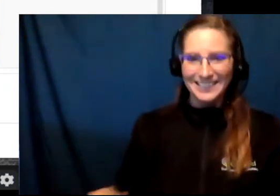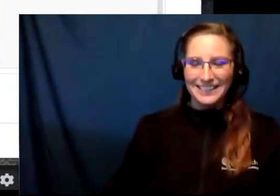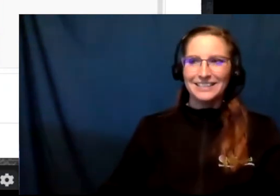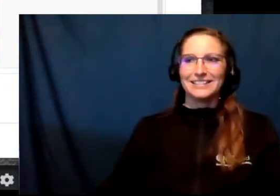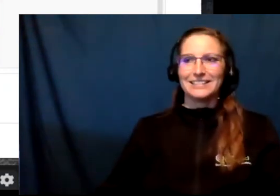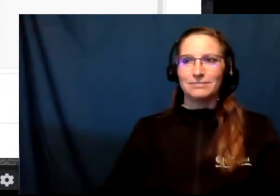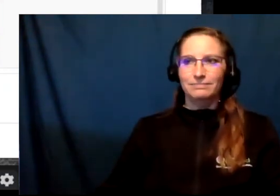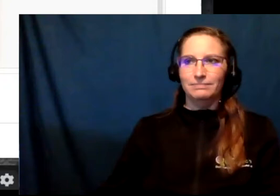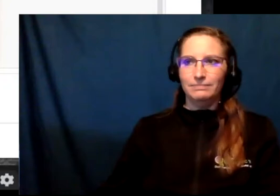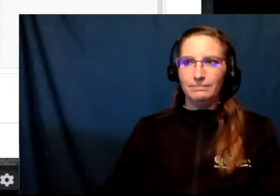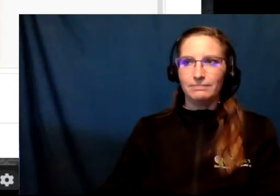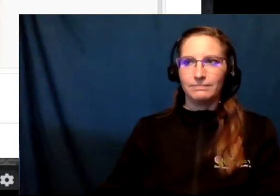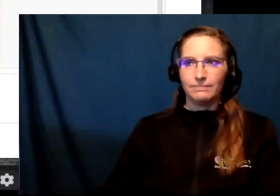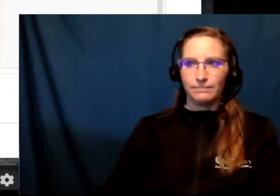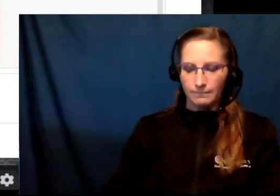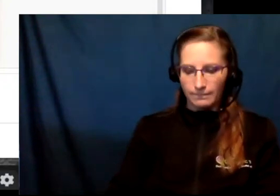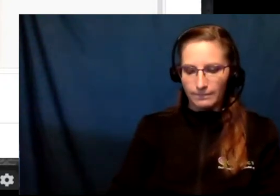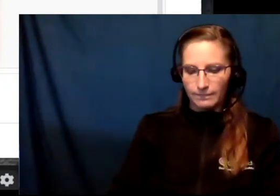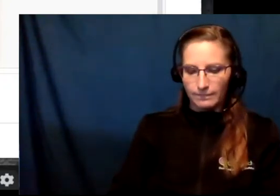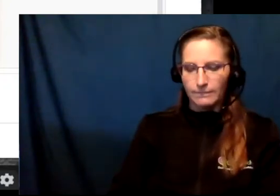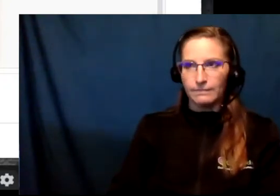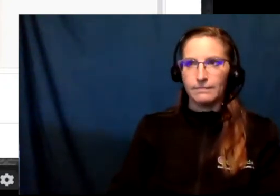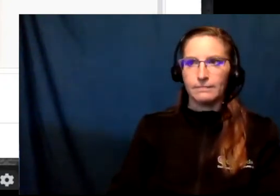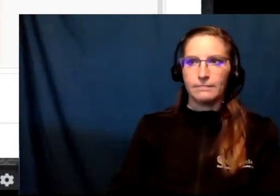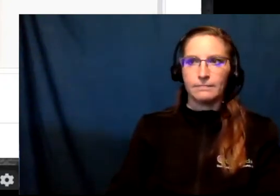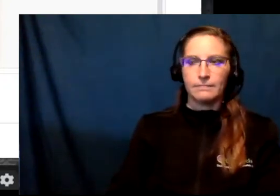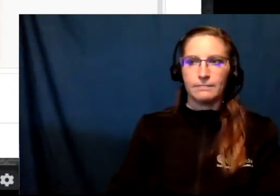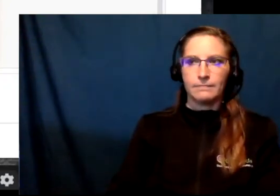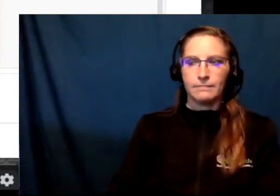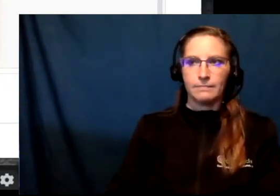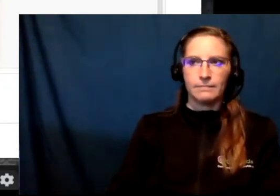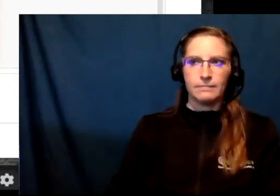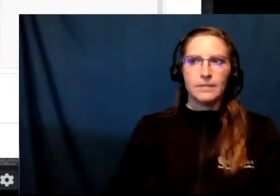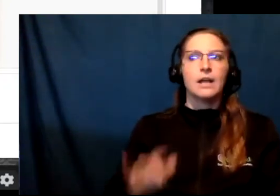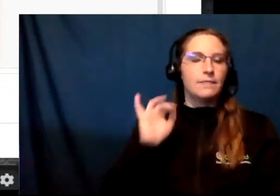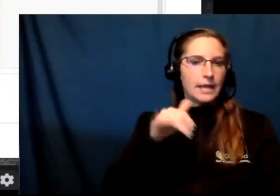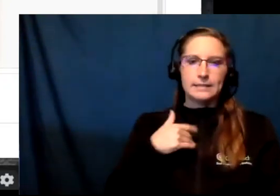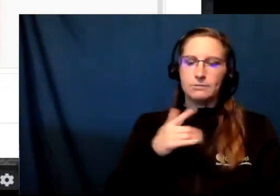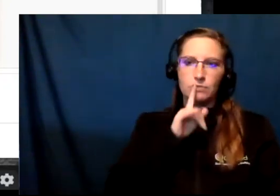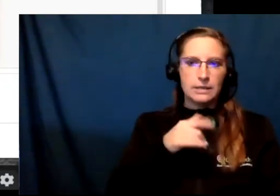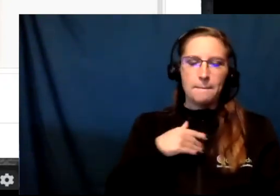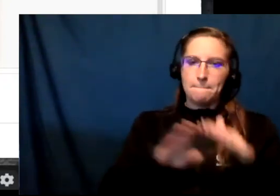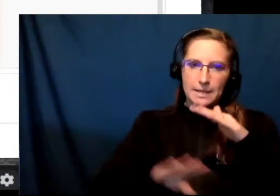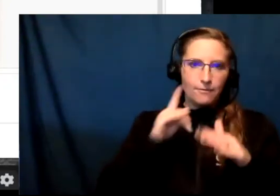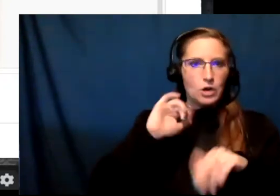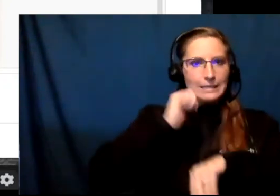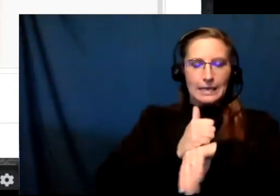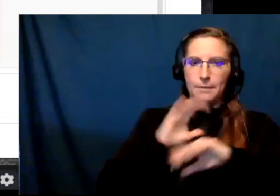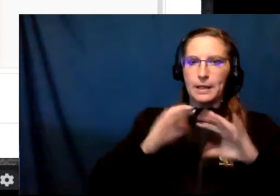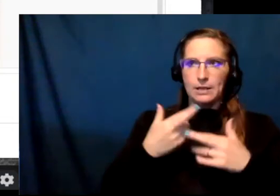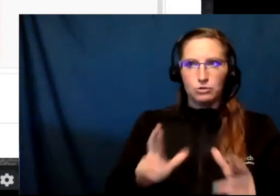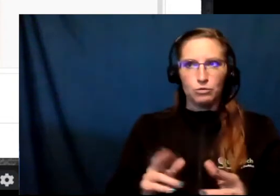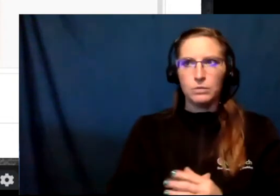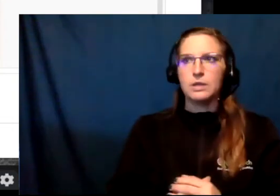that's pretty much the basics of making a Bitmoji classroom. And like I said, the cool thing about it is you can make it as